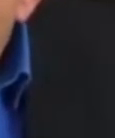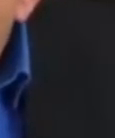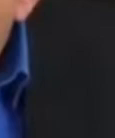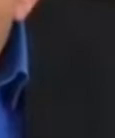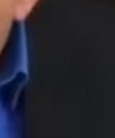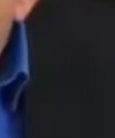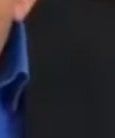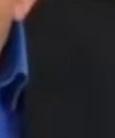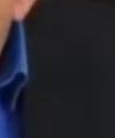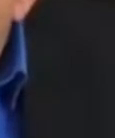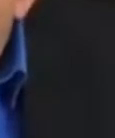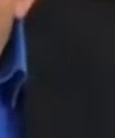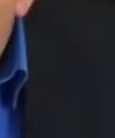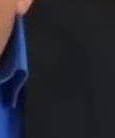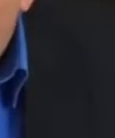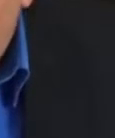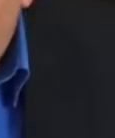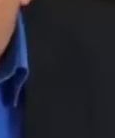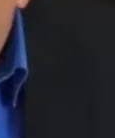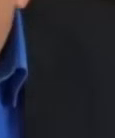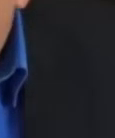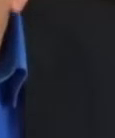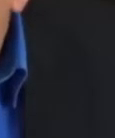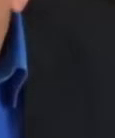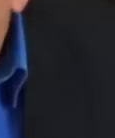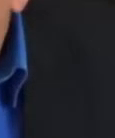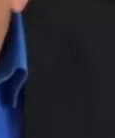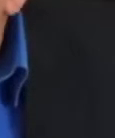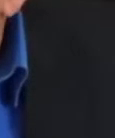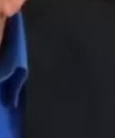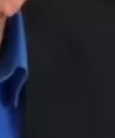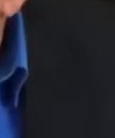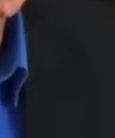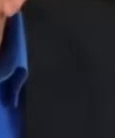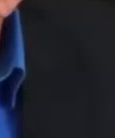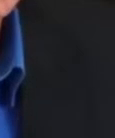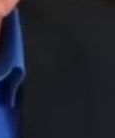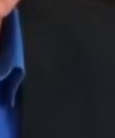that they will not ever be able to return to power.